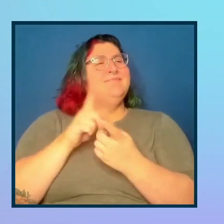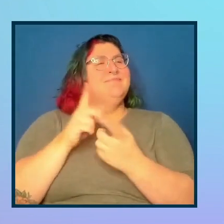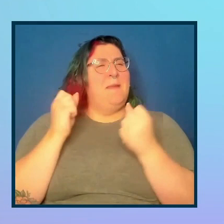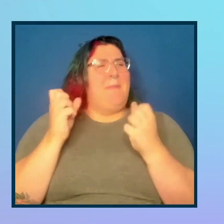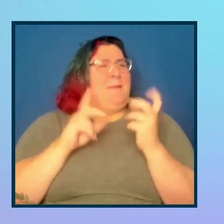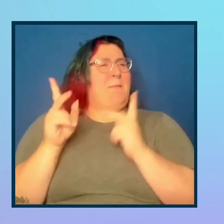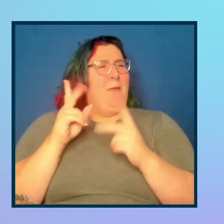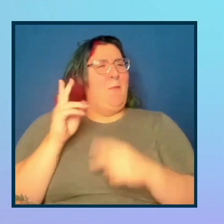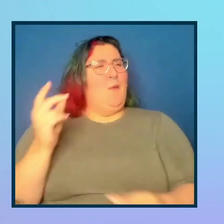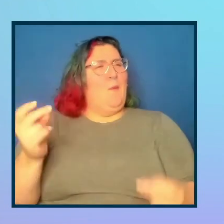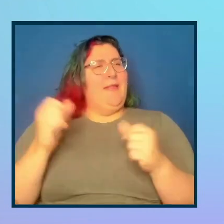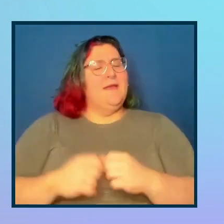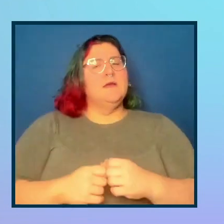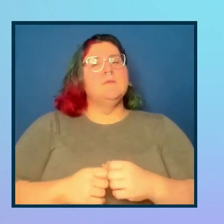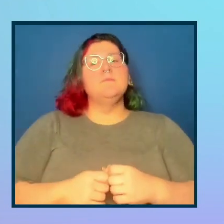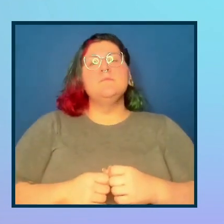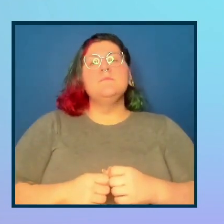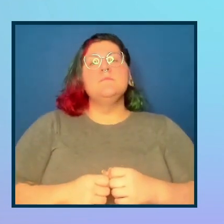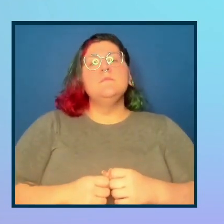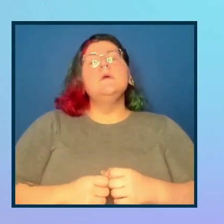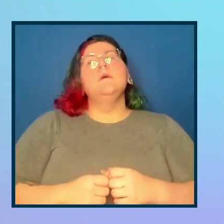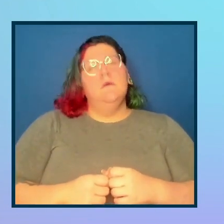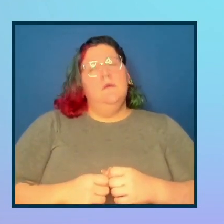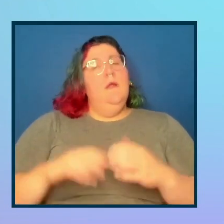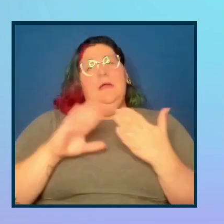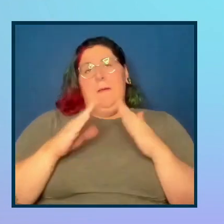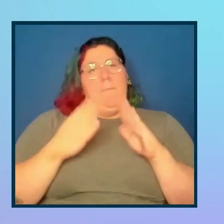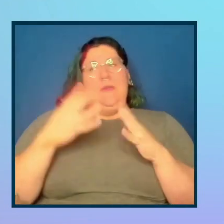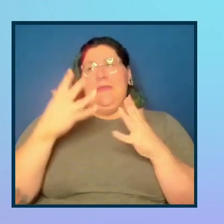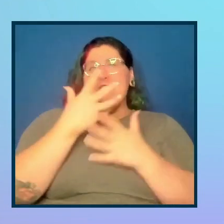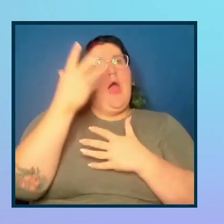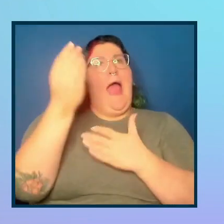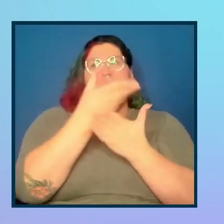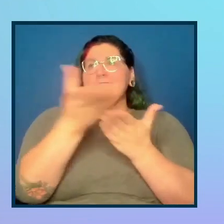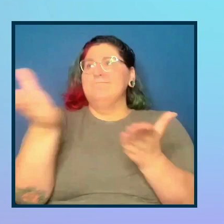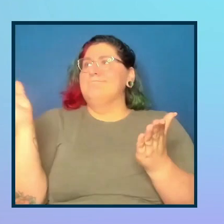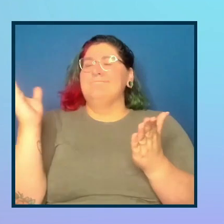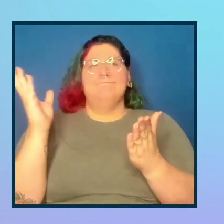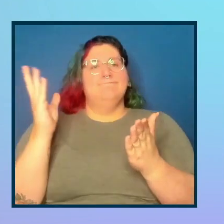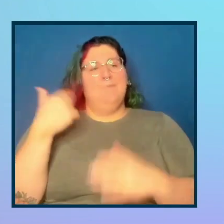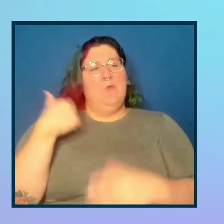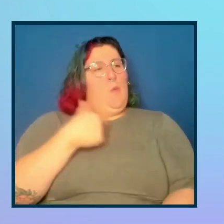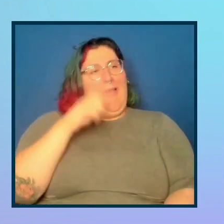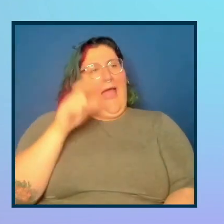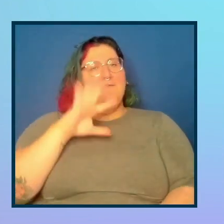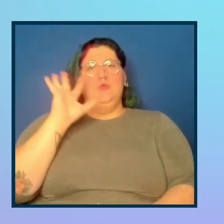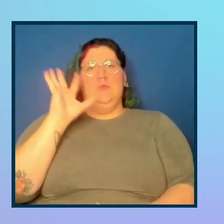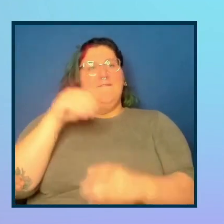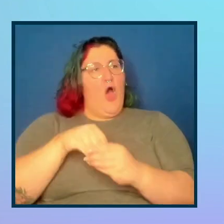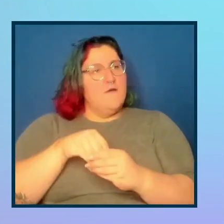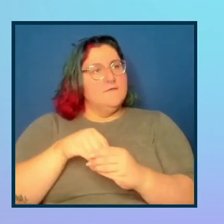are communities out there, and it takes everybody, right? It takes us in the audience and us in the professional